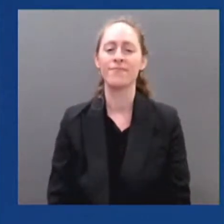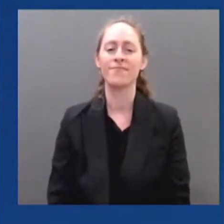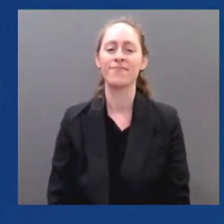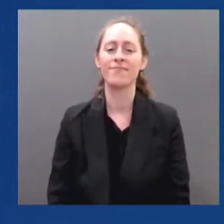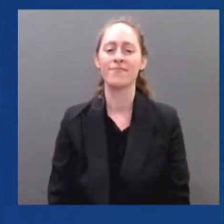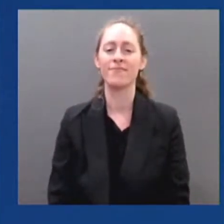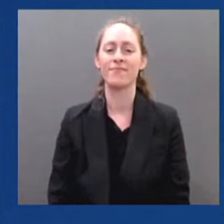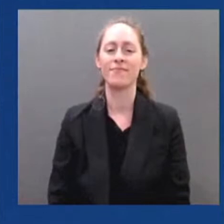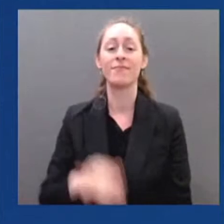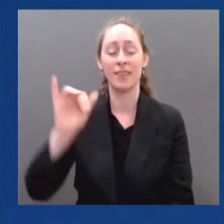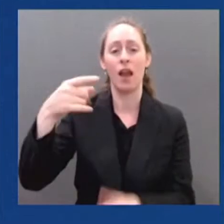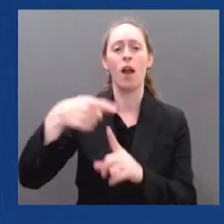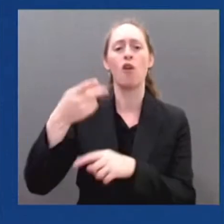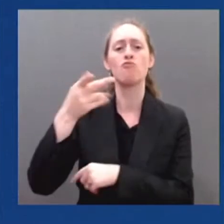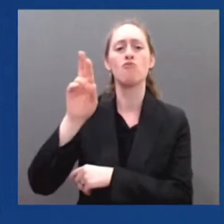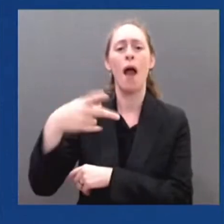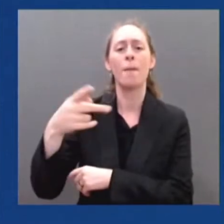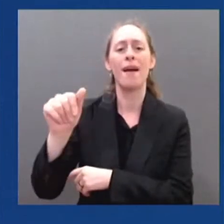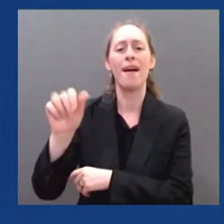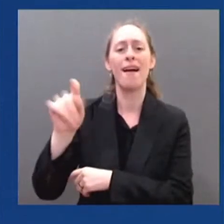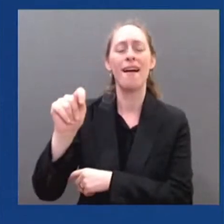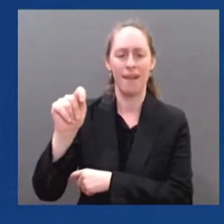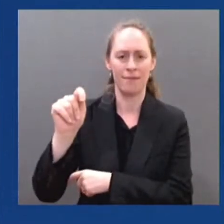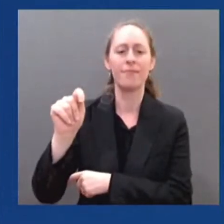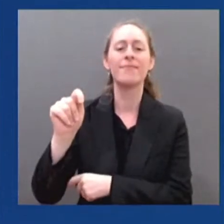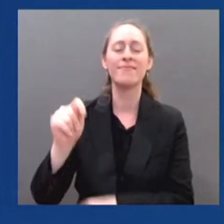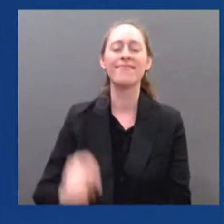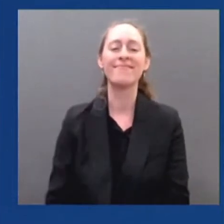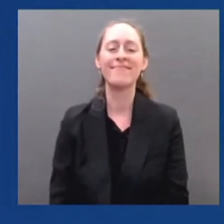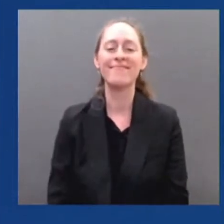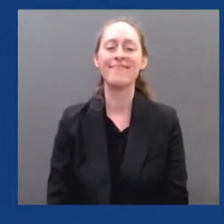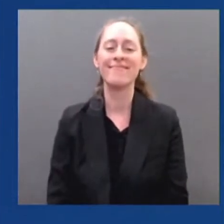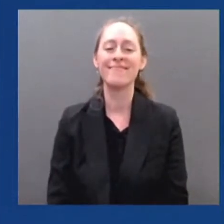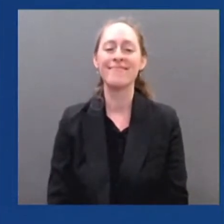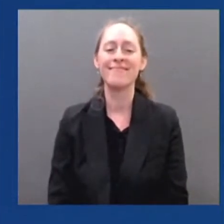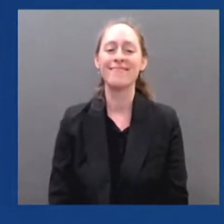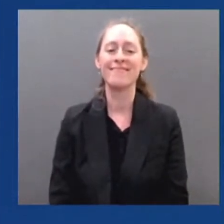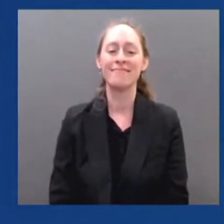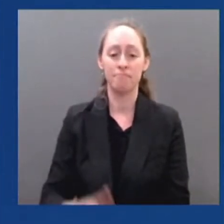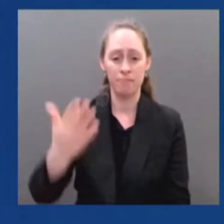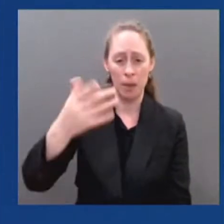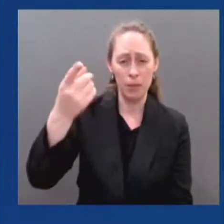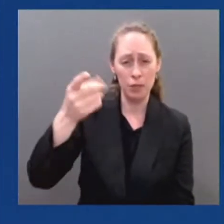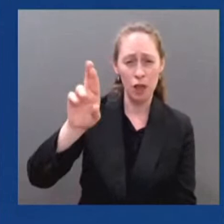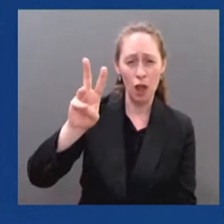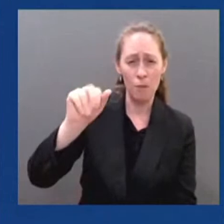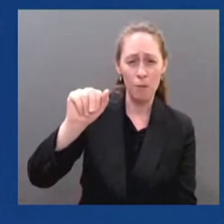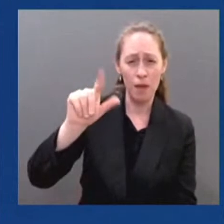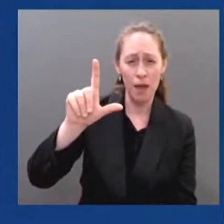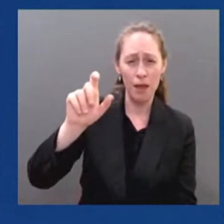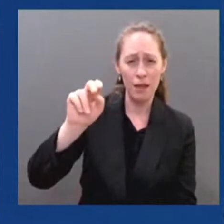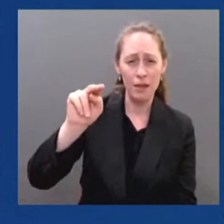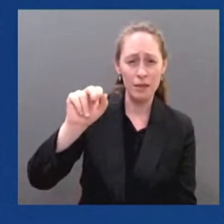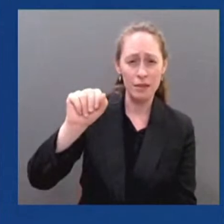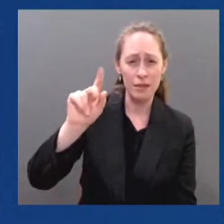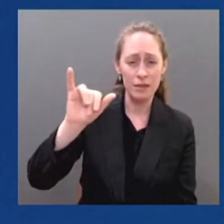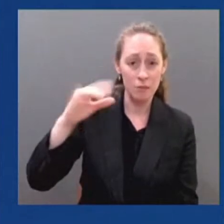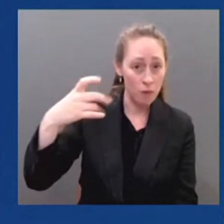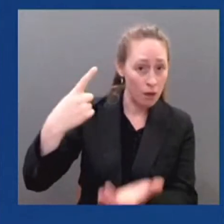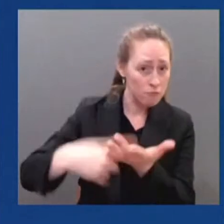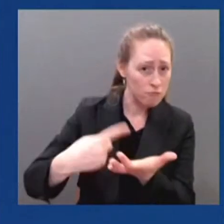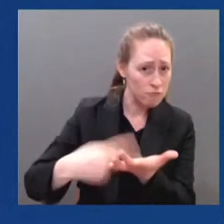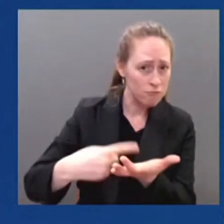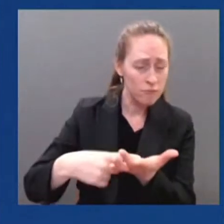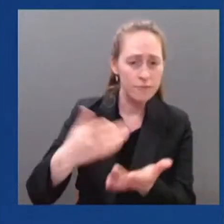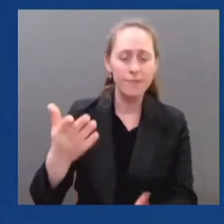details behind this to comment about why it is that some places will vaccinate kids under 3 and other places won't.